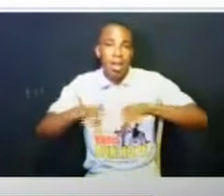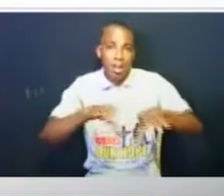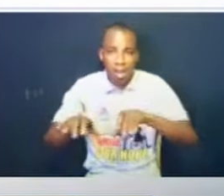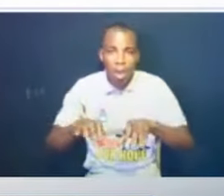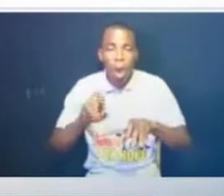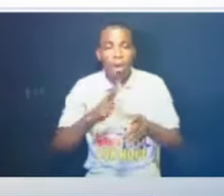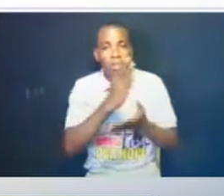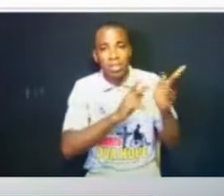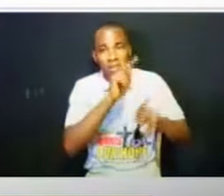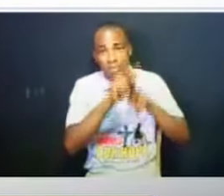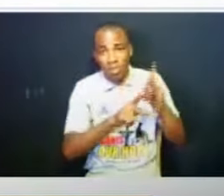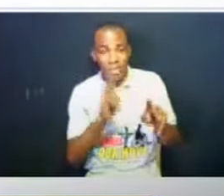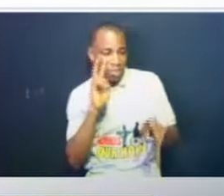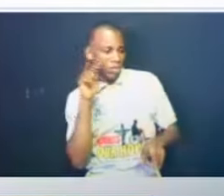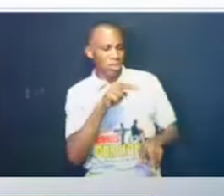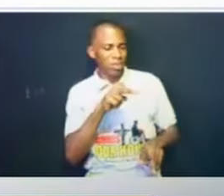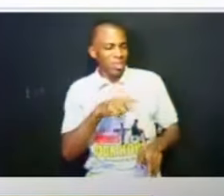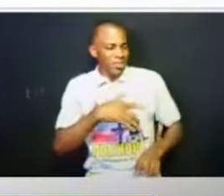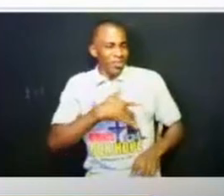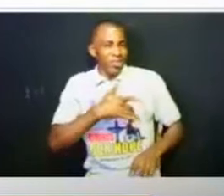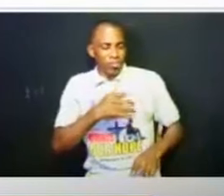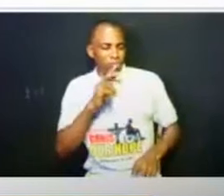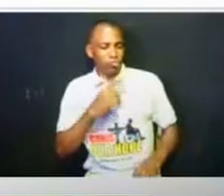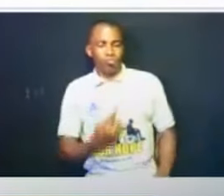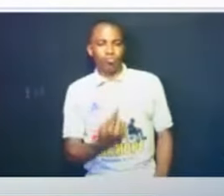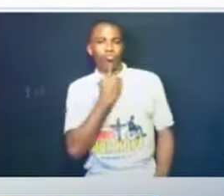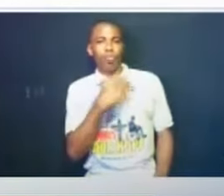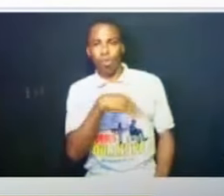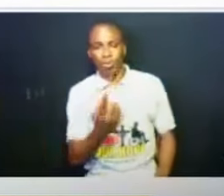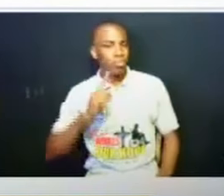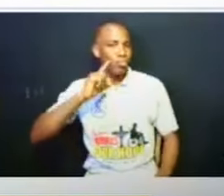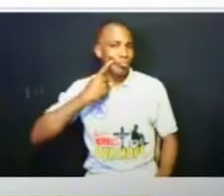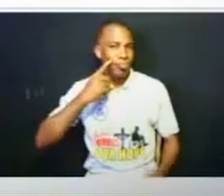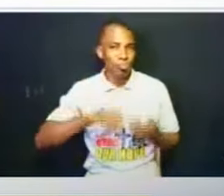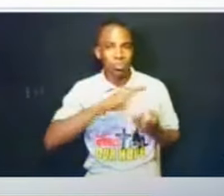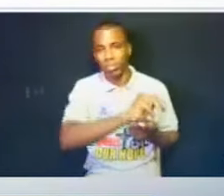person, regarded as causing injury or insult.